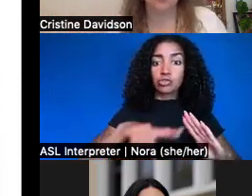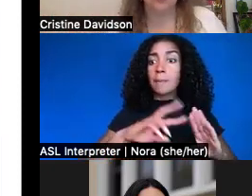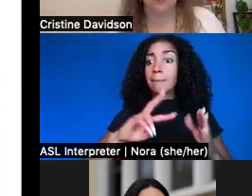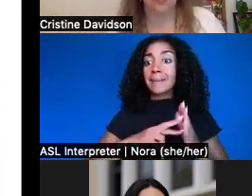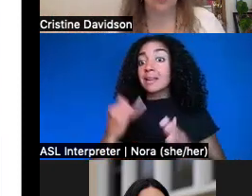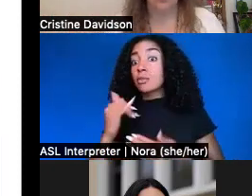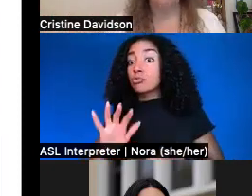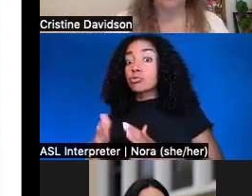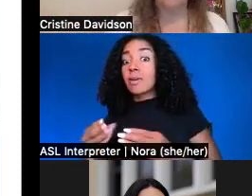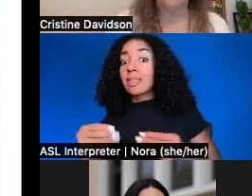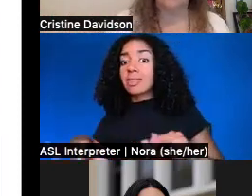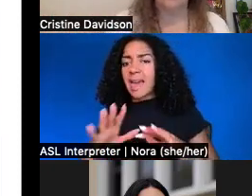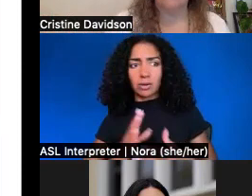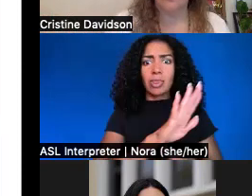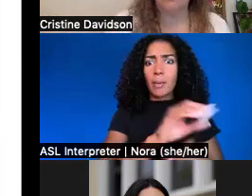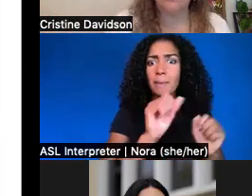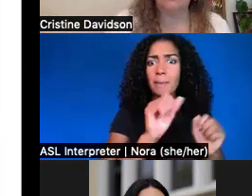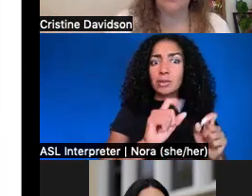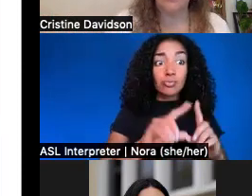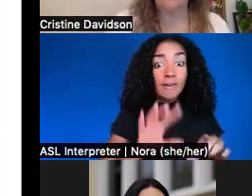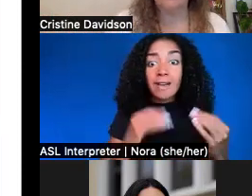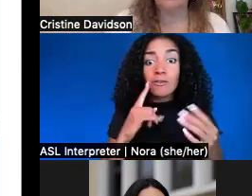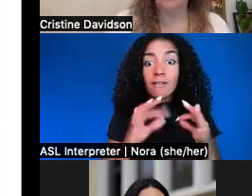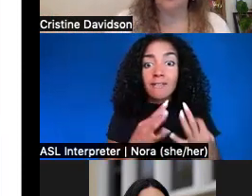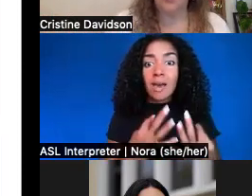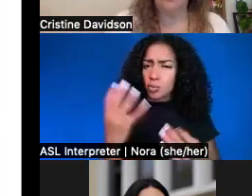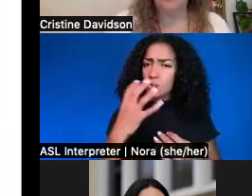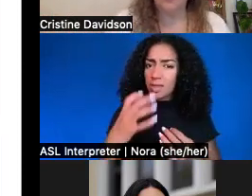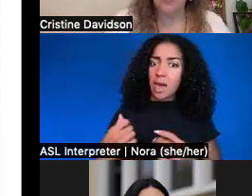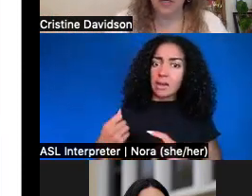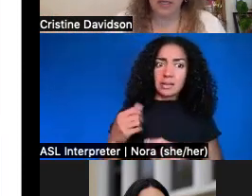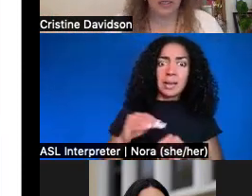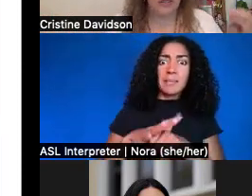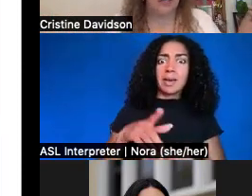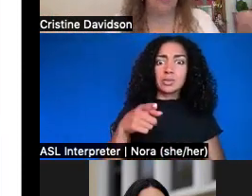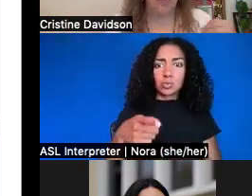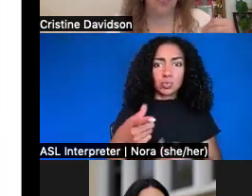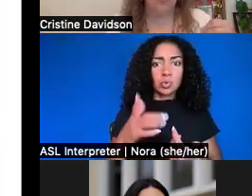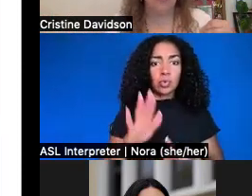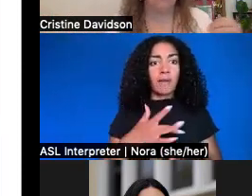something to you when you have lost your sense of purpose and place, right? And it